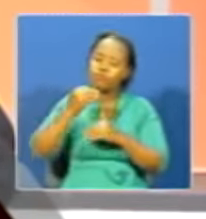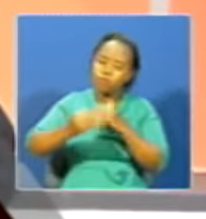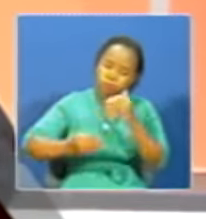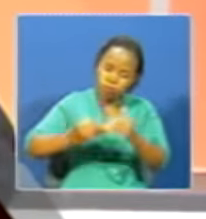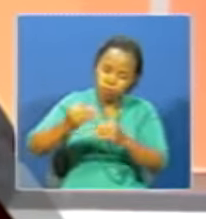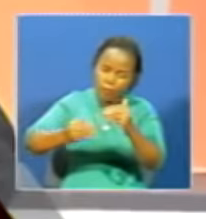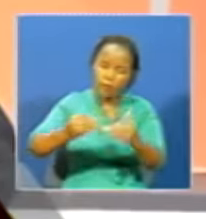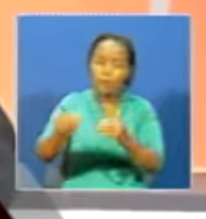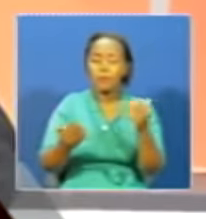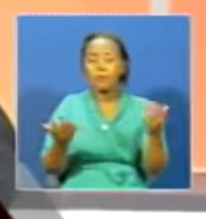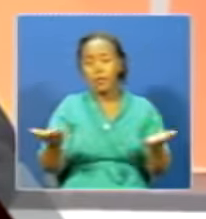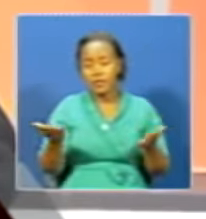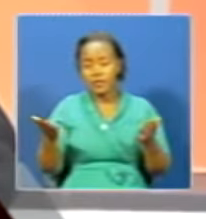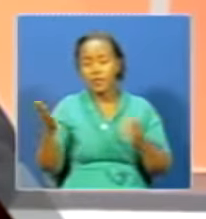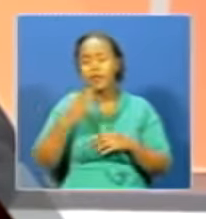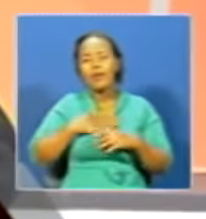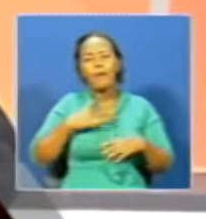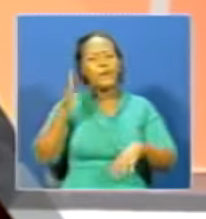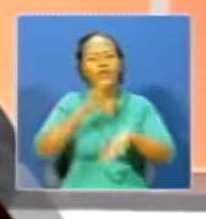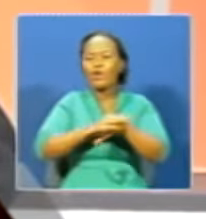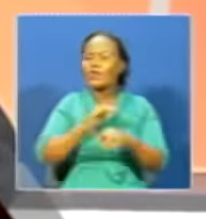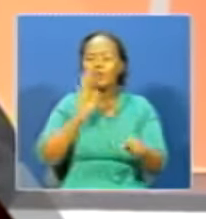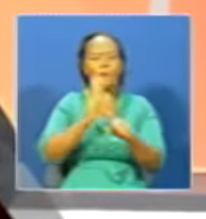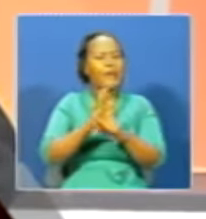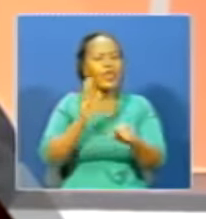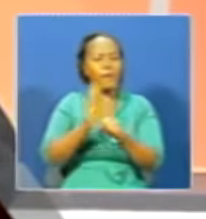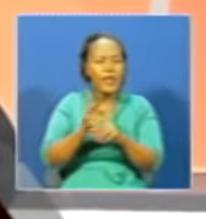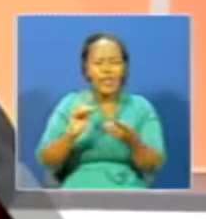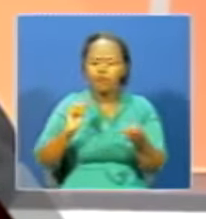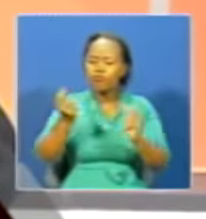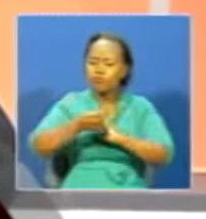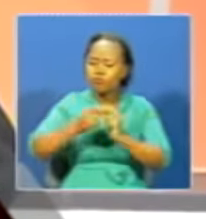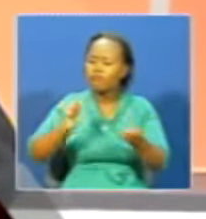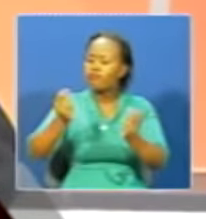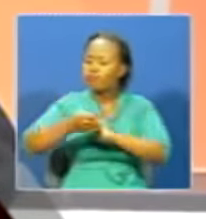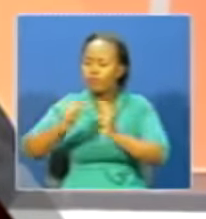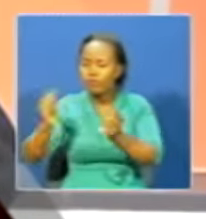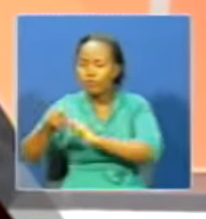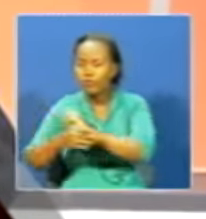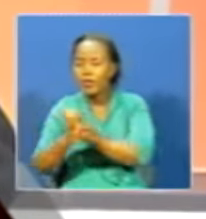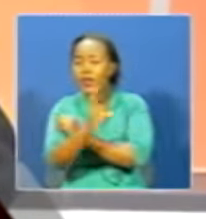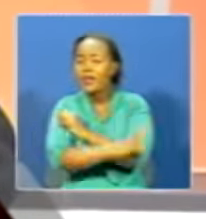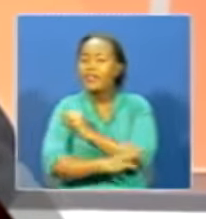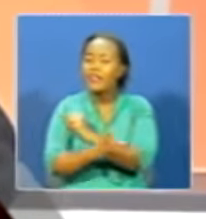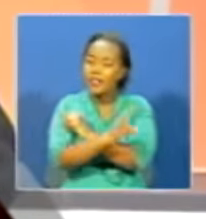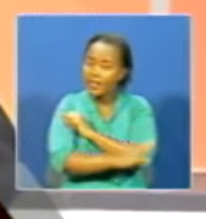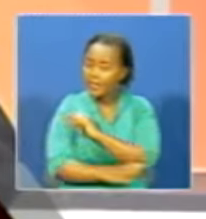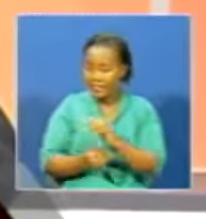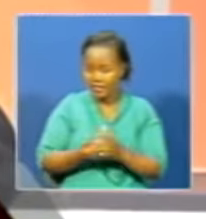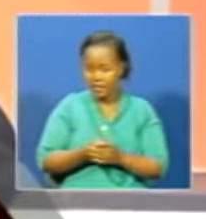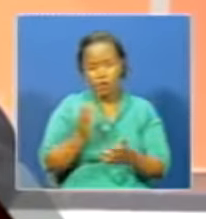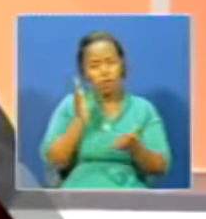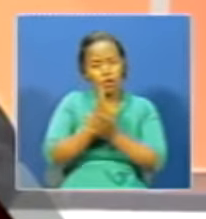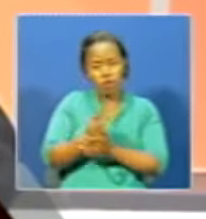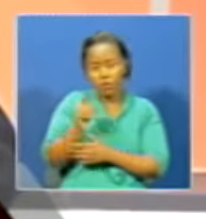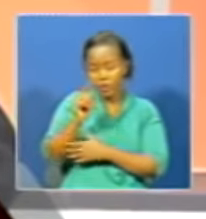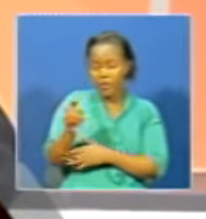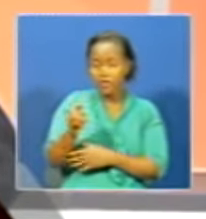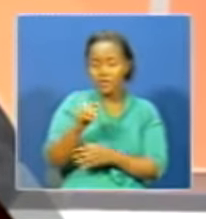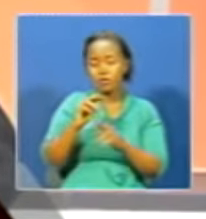I got a lot of changes brought into this country. That was a question of